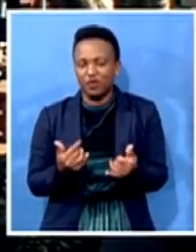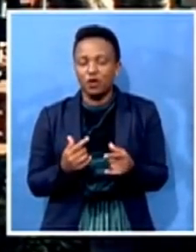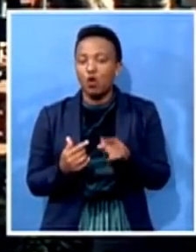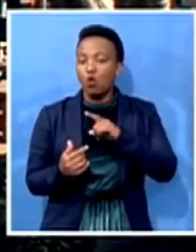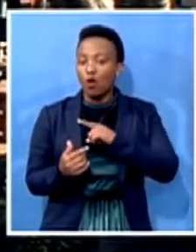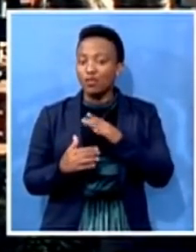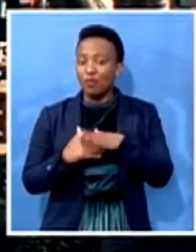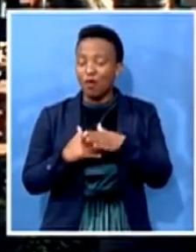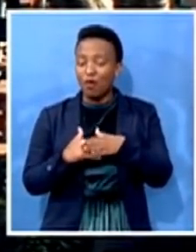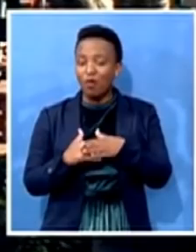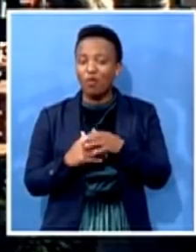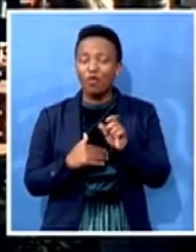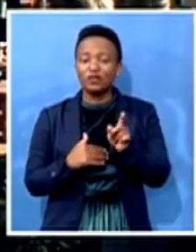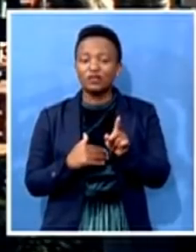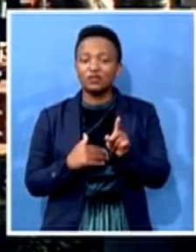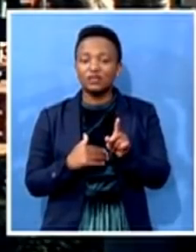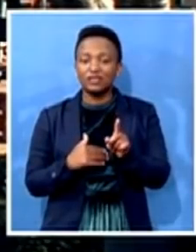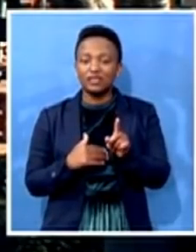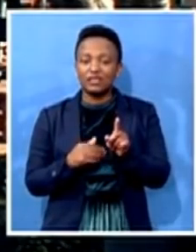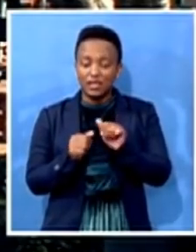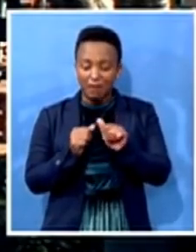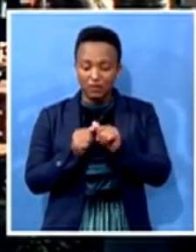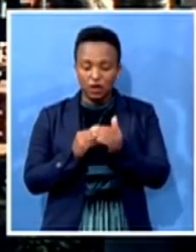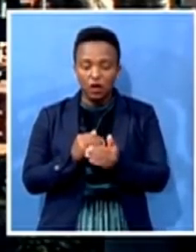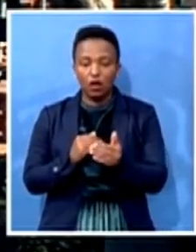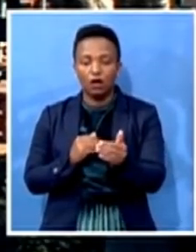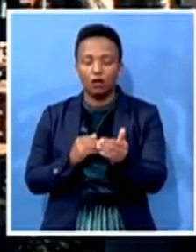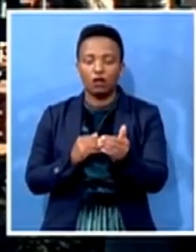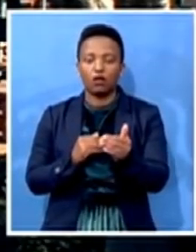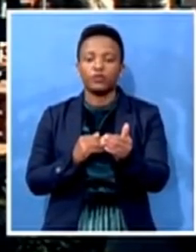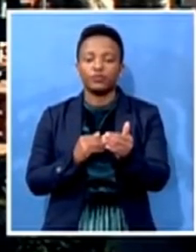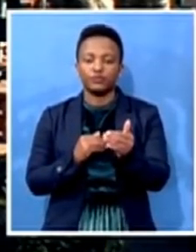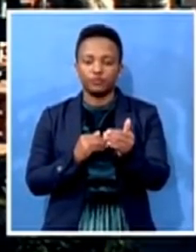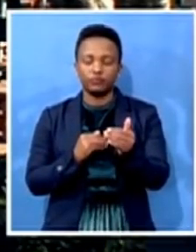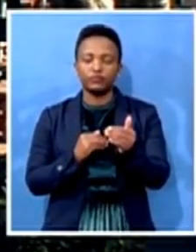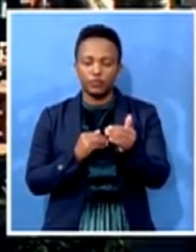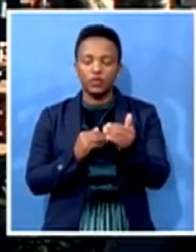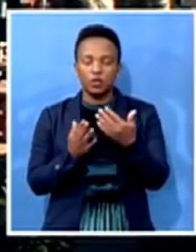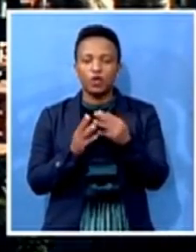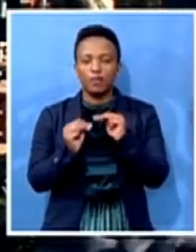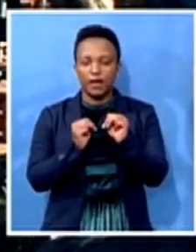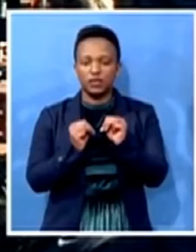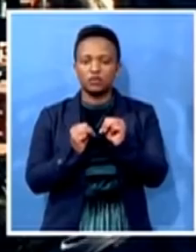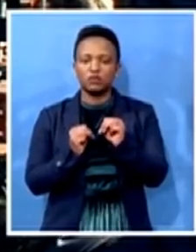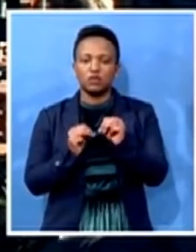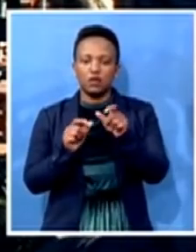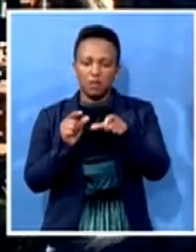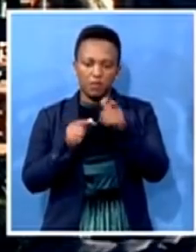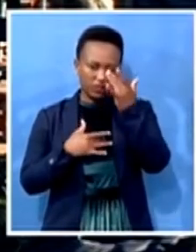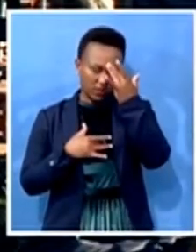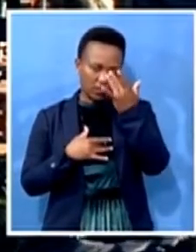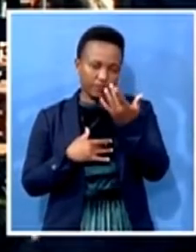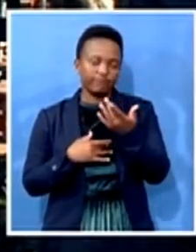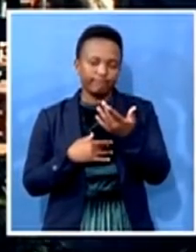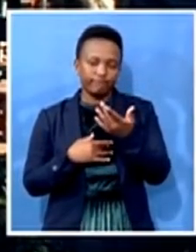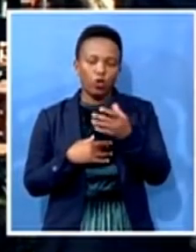better, and we will be able to manage patients properly. Thank you, MEC. I'm allowing the last round